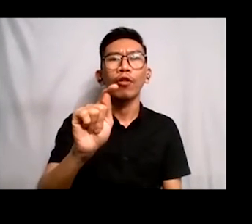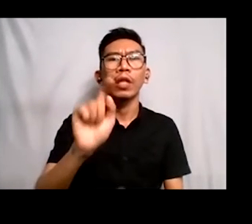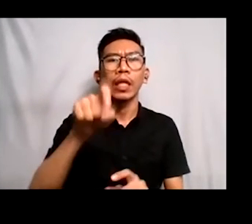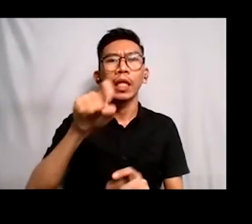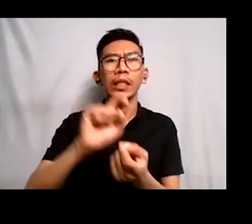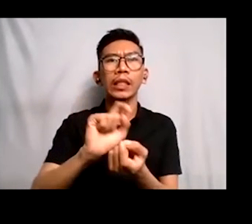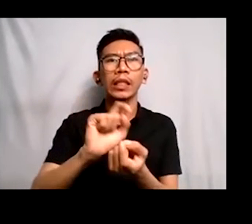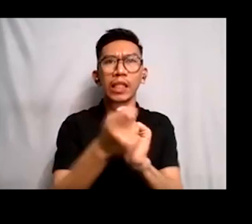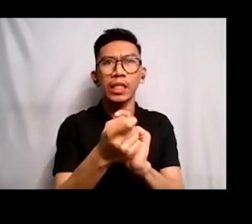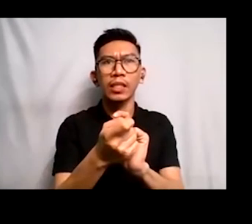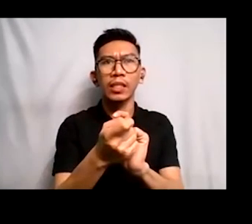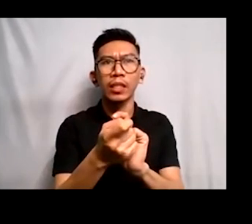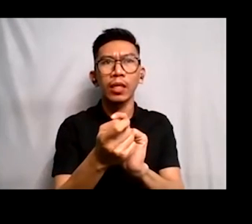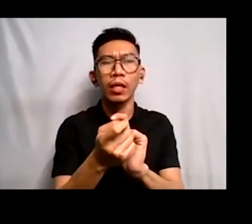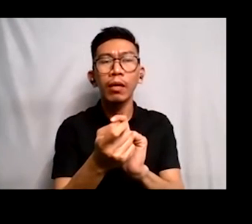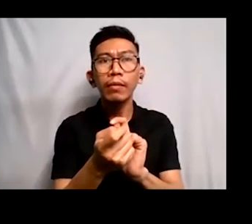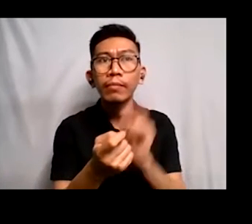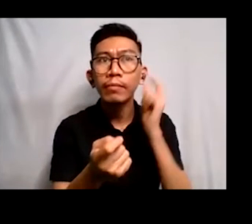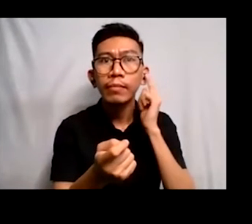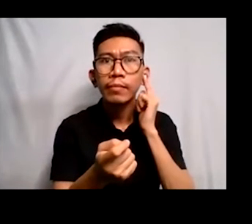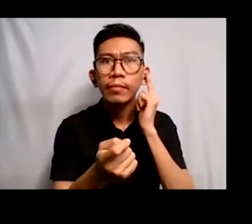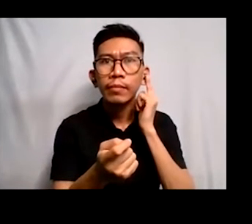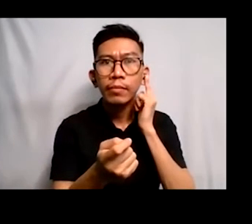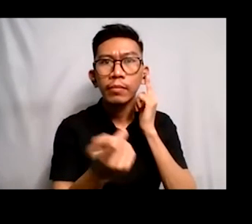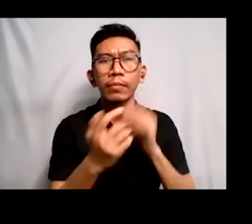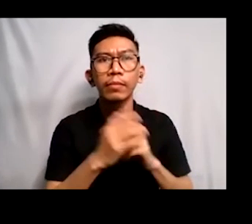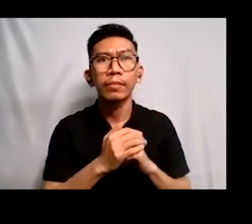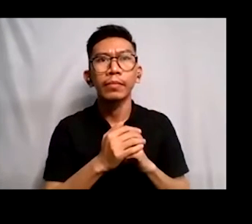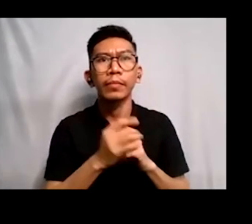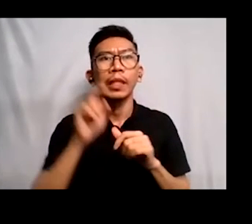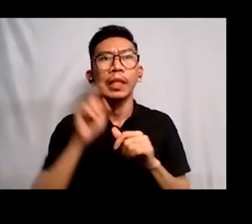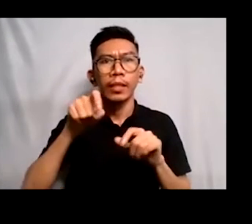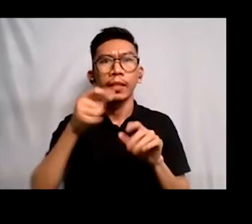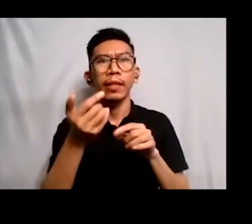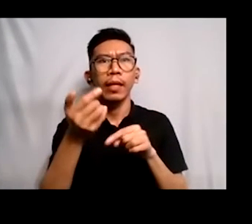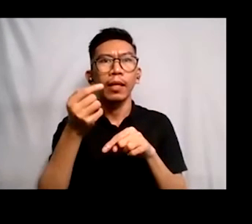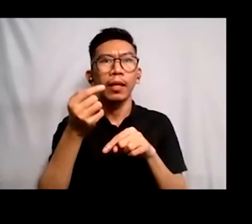because it's 11. So you need to go back through